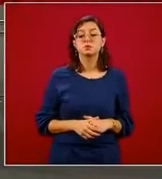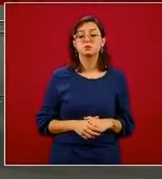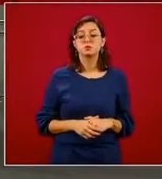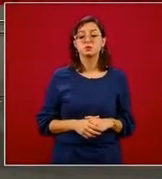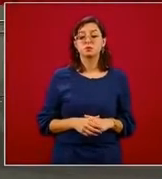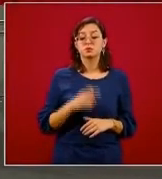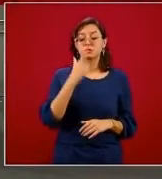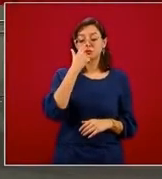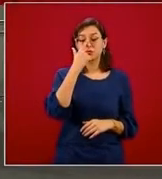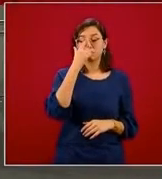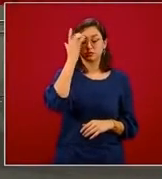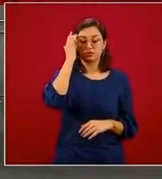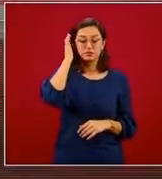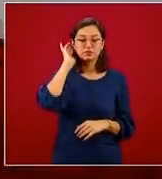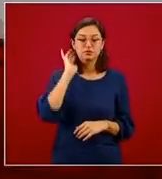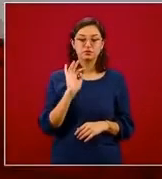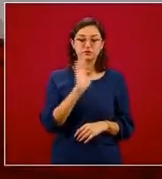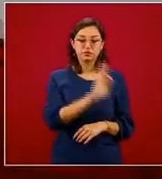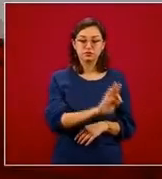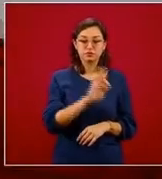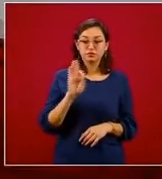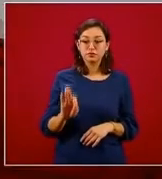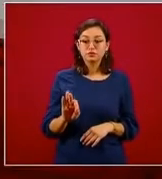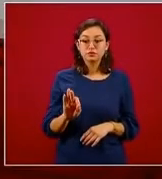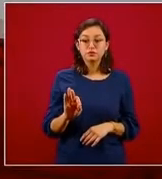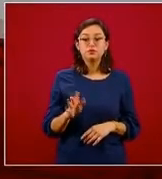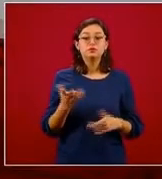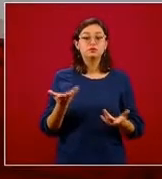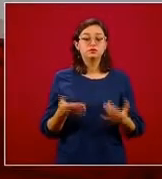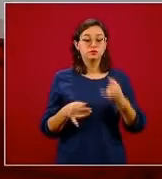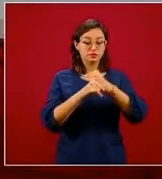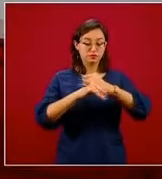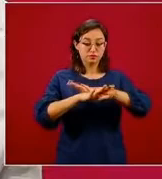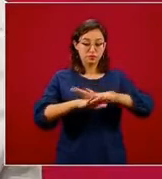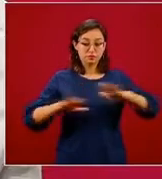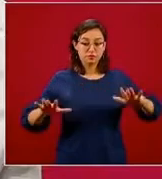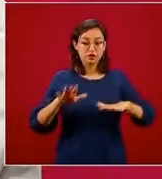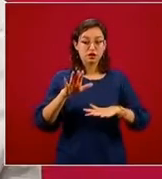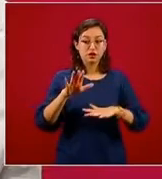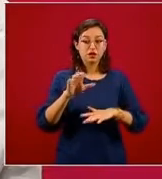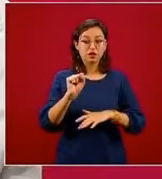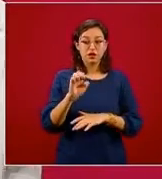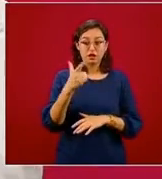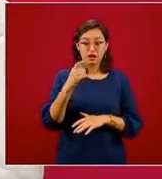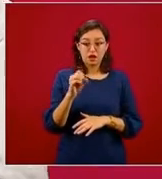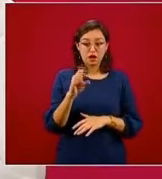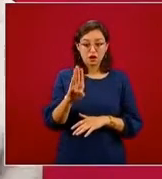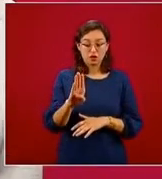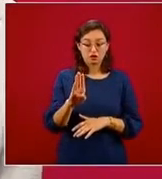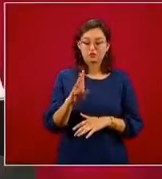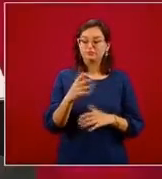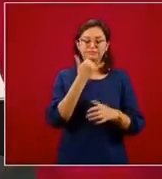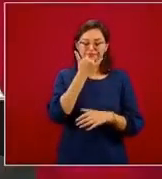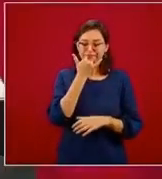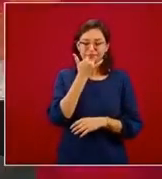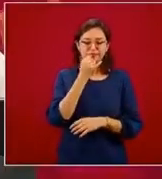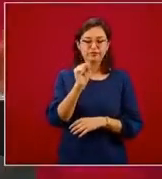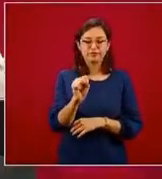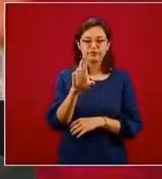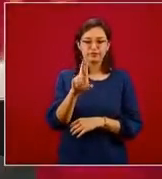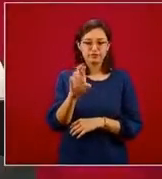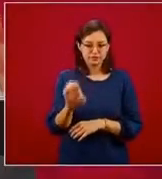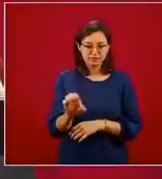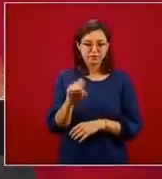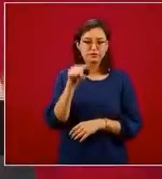tomorrow. Let las me fechas. answer some other quick Estos, de questions. Oh, acuerdo al the informe que nos dates. comparte la The Secretaría de Relaciones report that Exteriores, es we get desde from que the empezó la epidemia Secretary